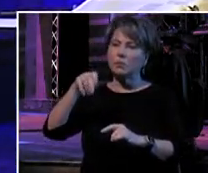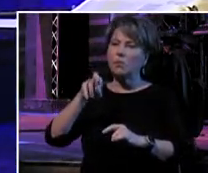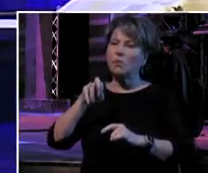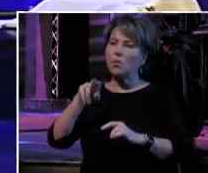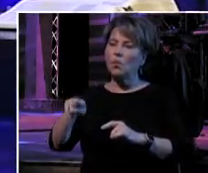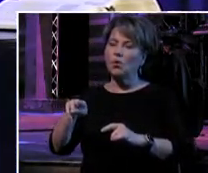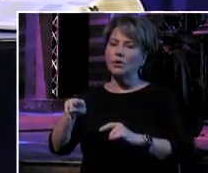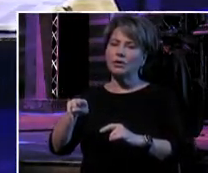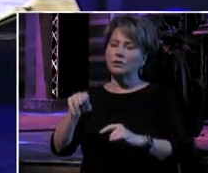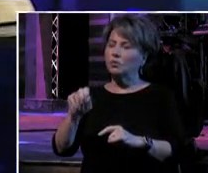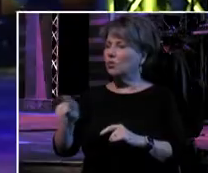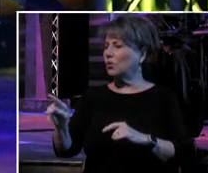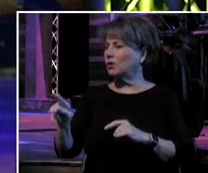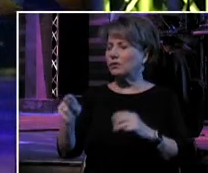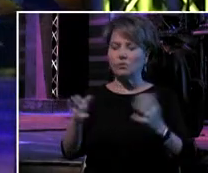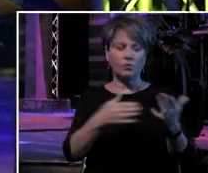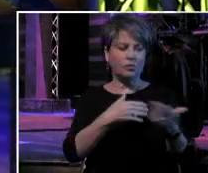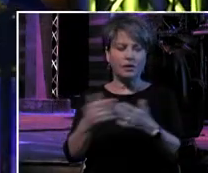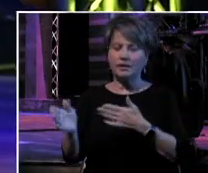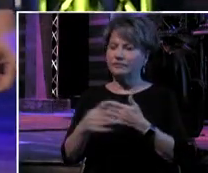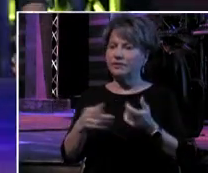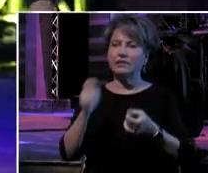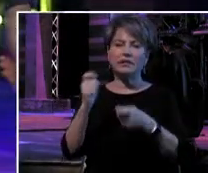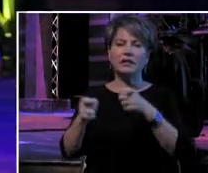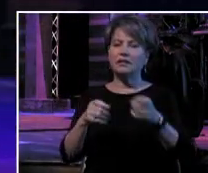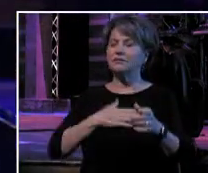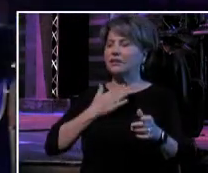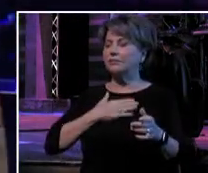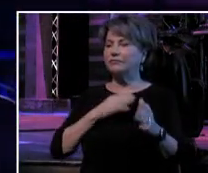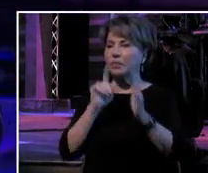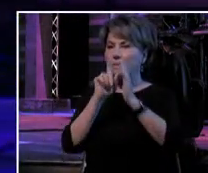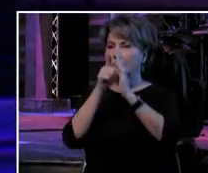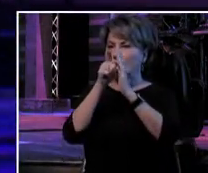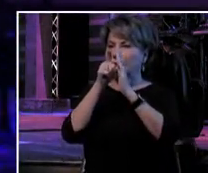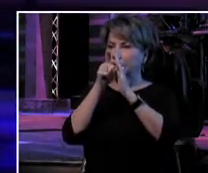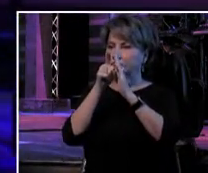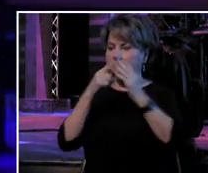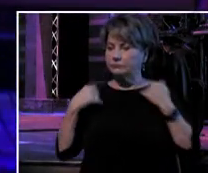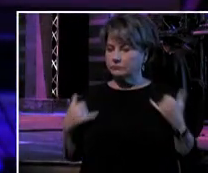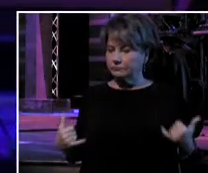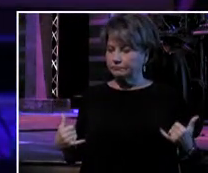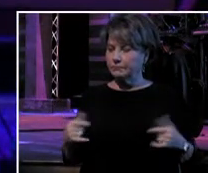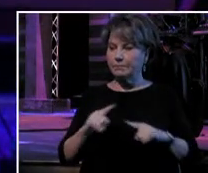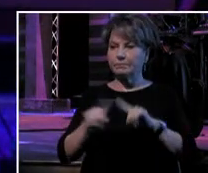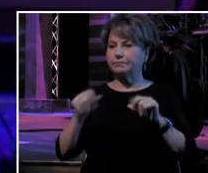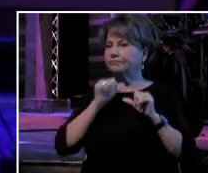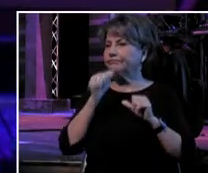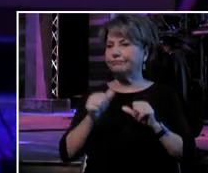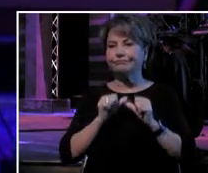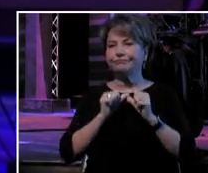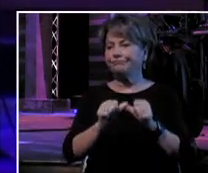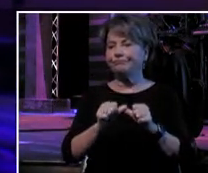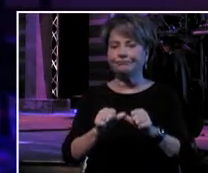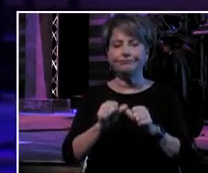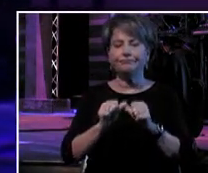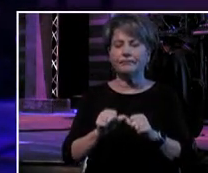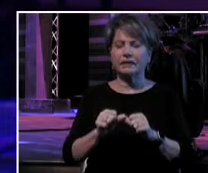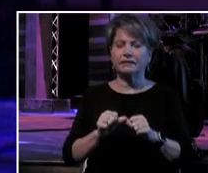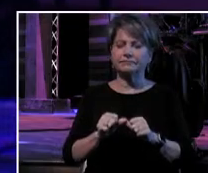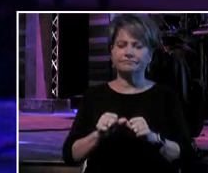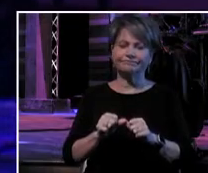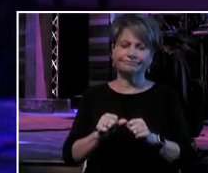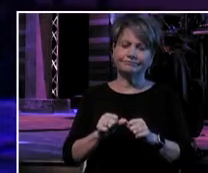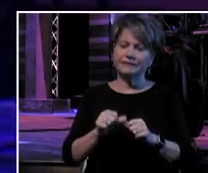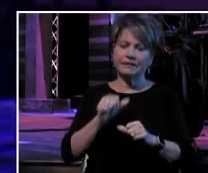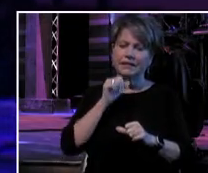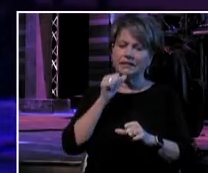give us what we think is joy. They give us happiness for the moment, but they're not lasting. And they're shakable. In other words,